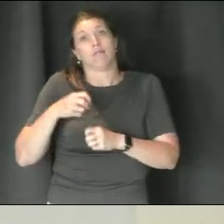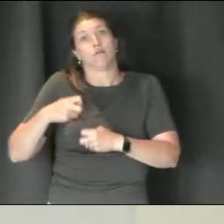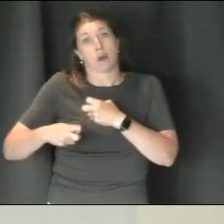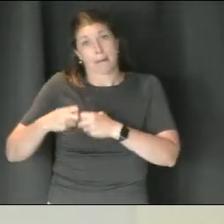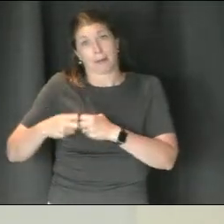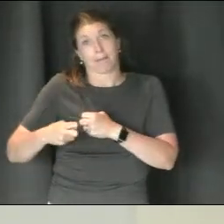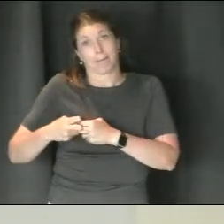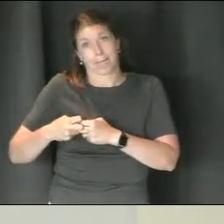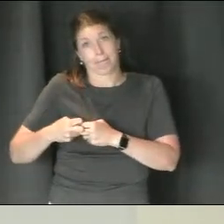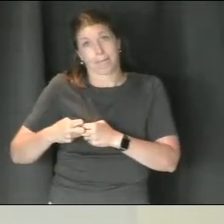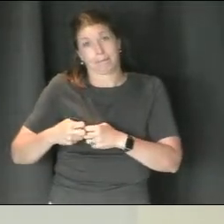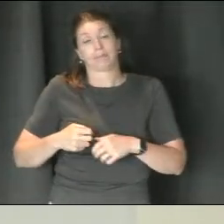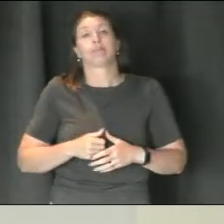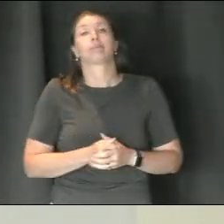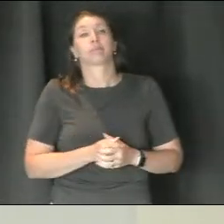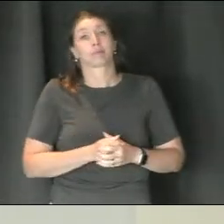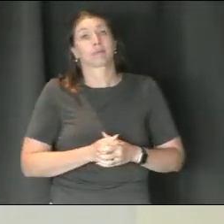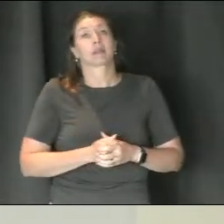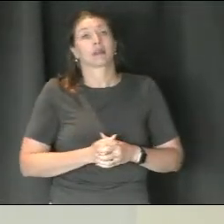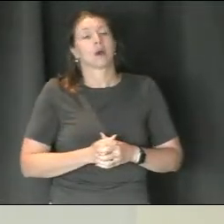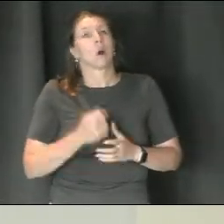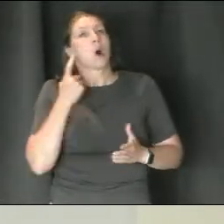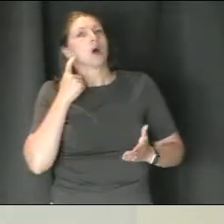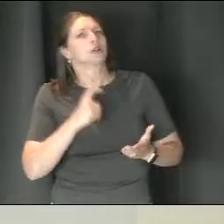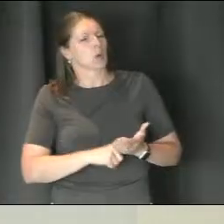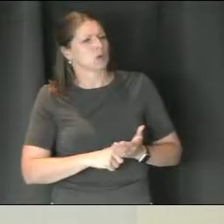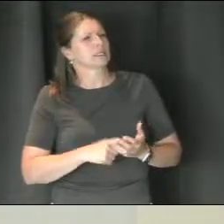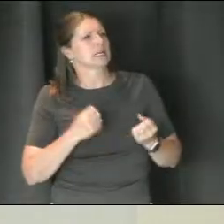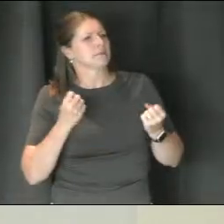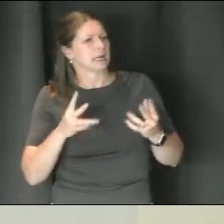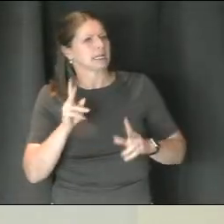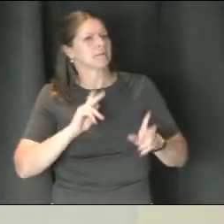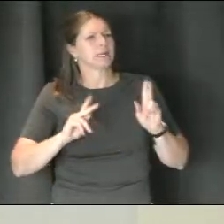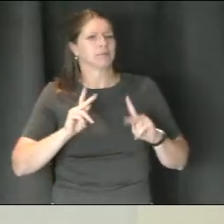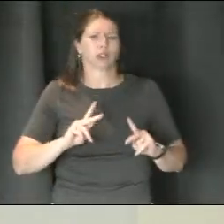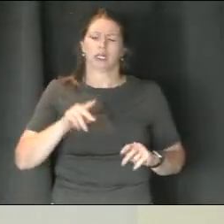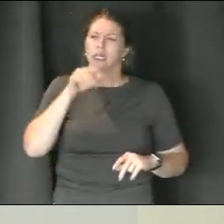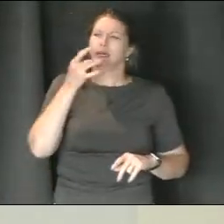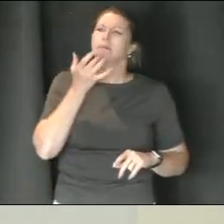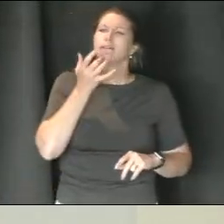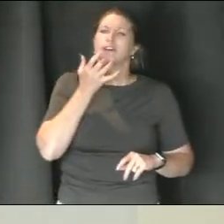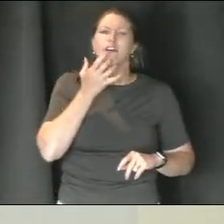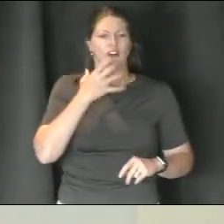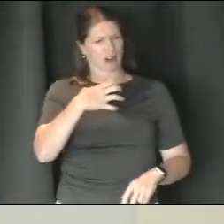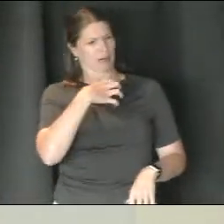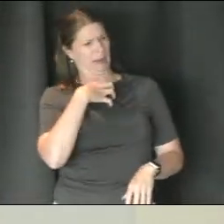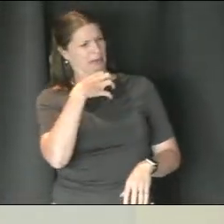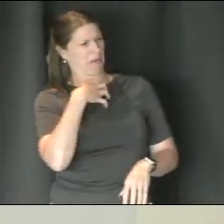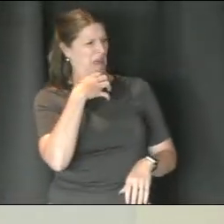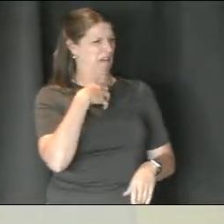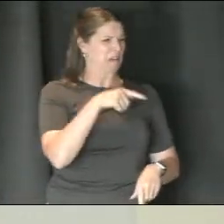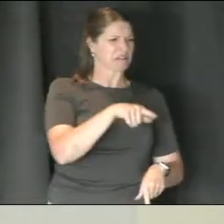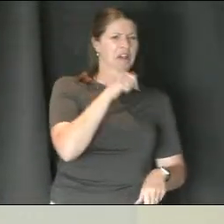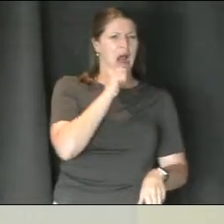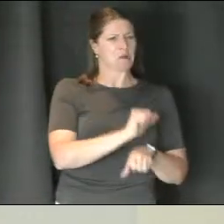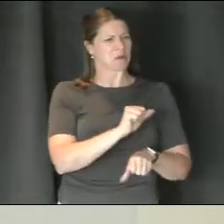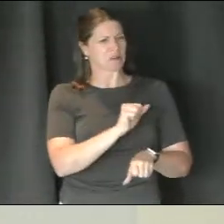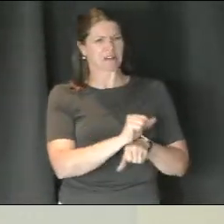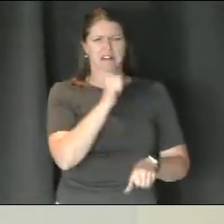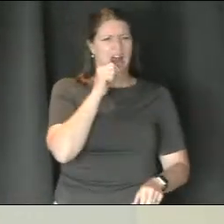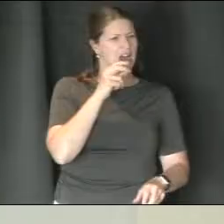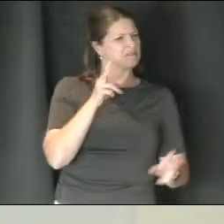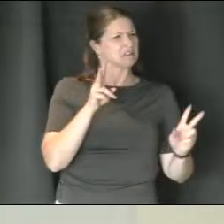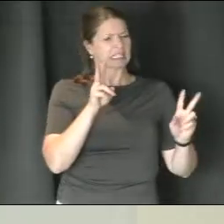these days people would rather put their energy into complaining about why something is not working instead of working on solutions